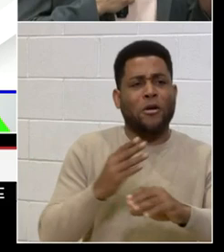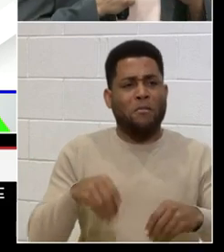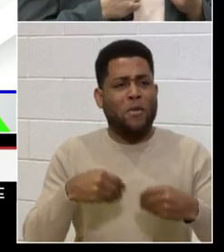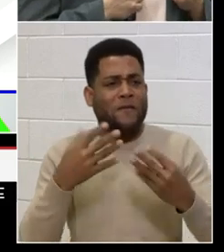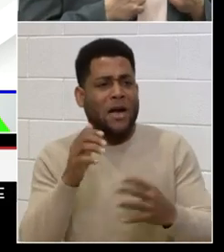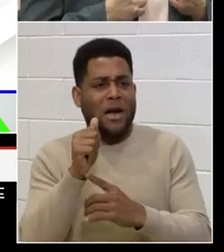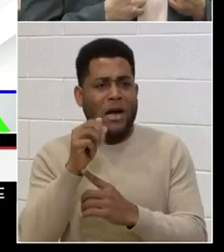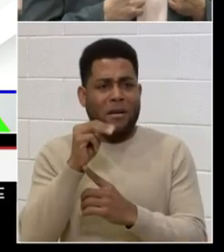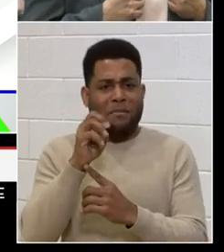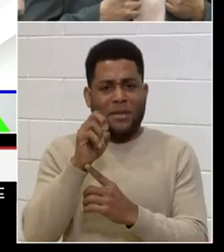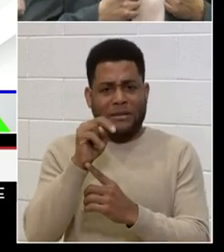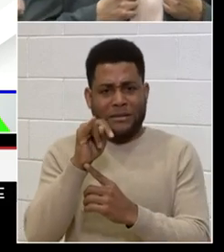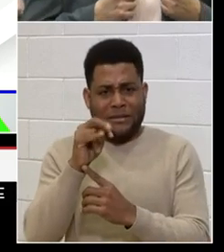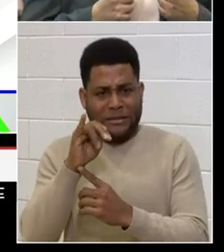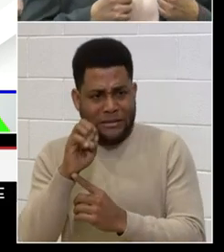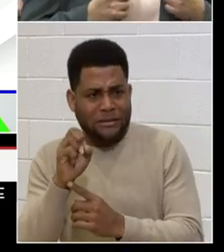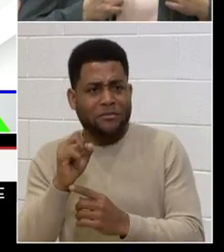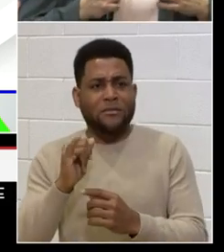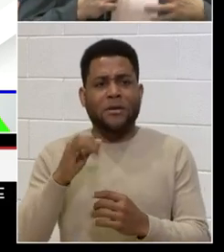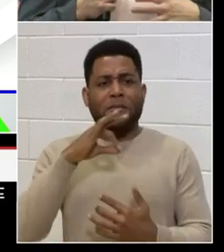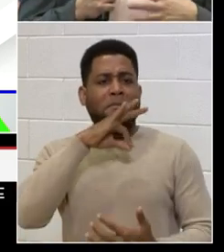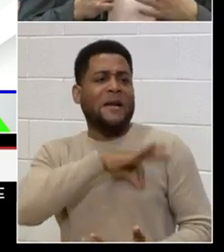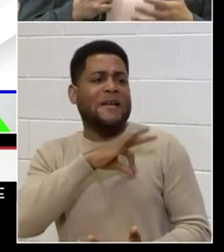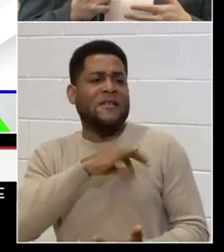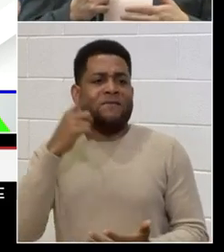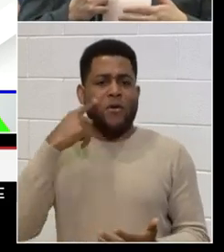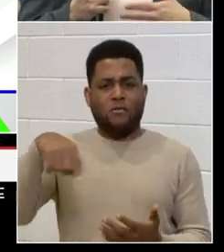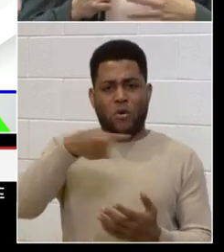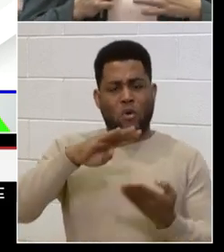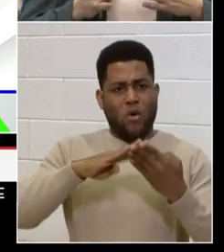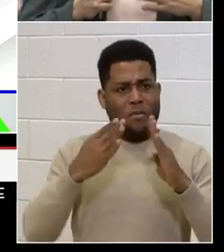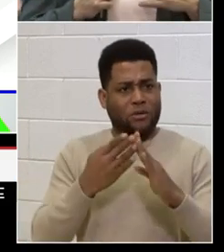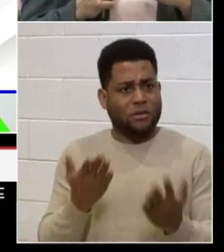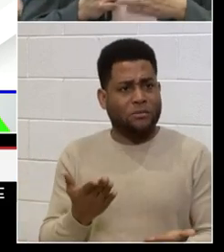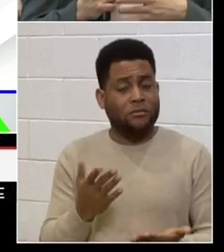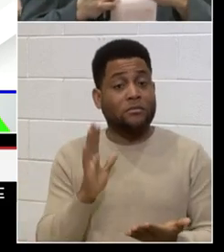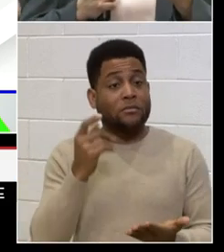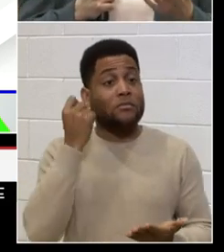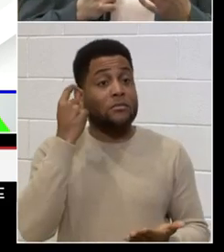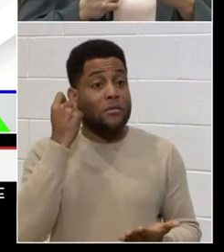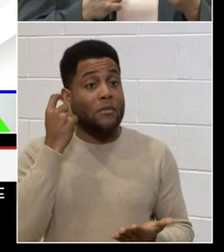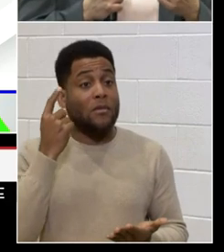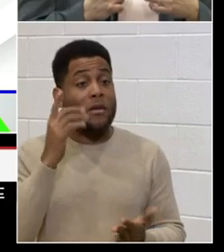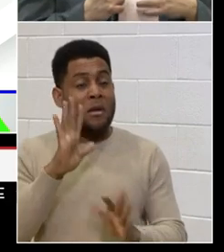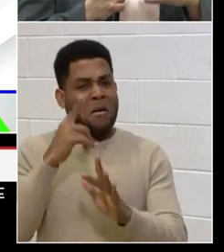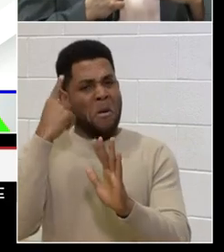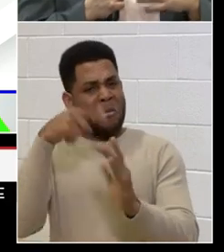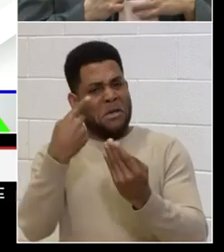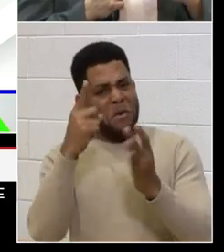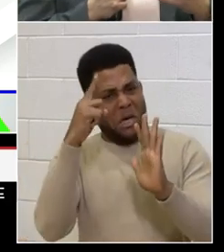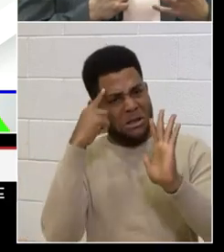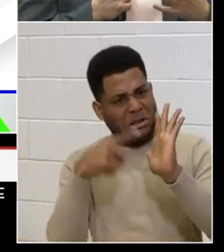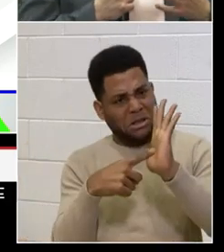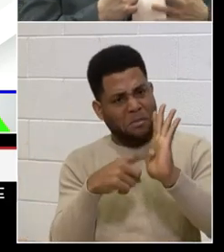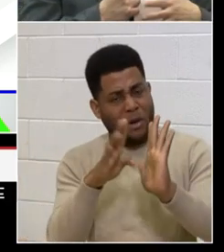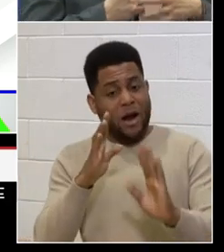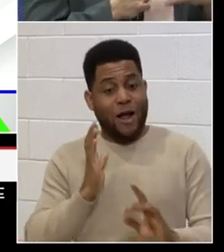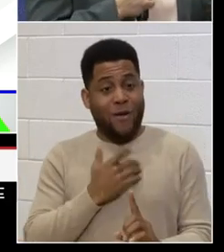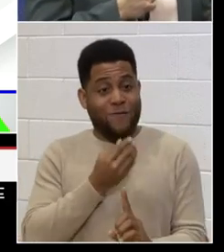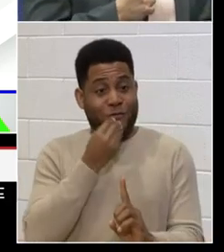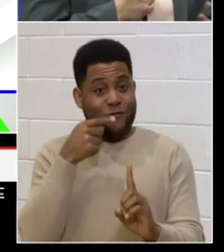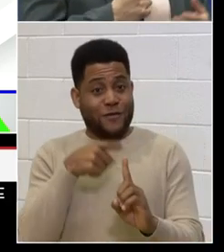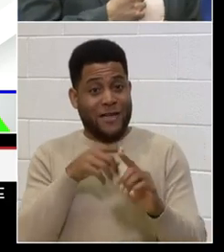So for example, our Food Access Fund is about promoting, providing more restaurants, more grocery